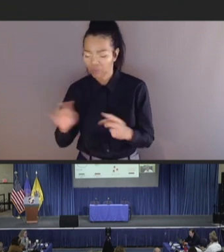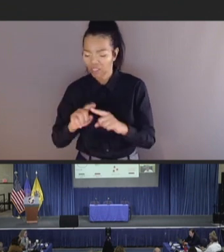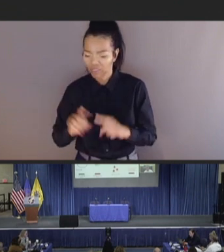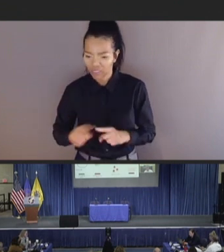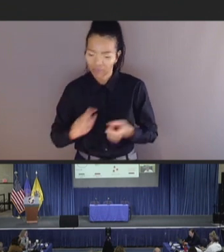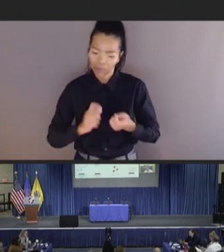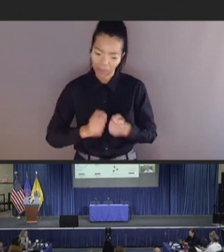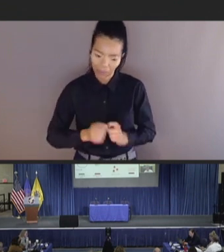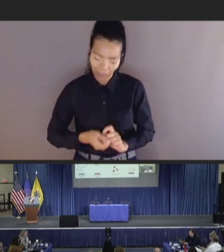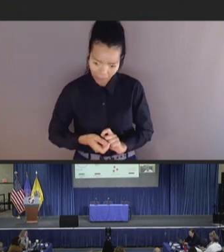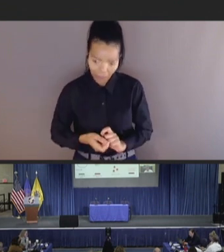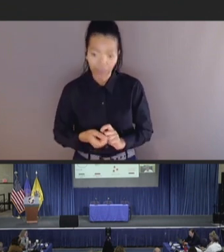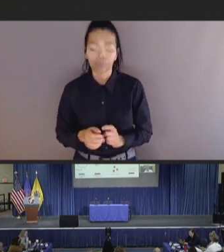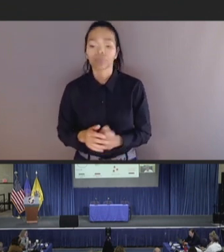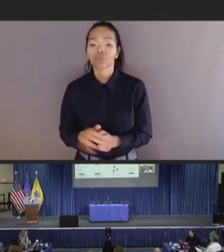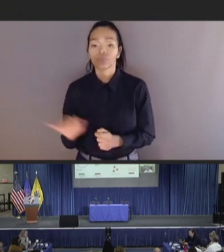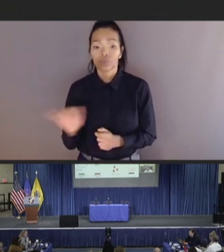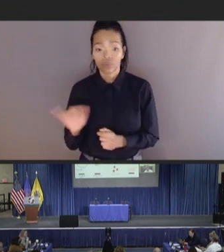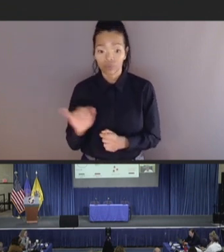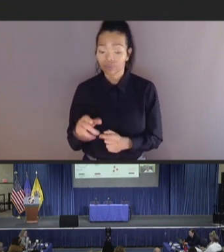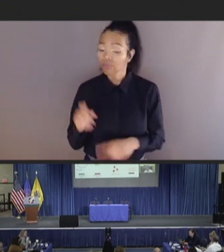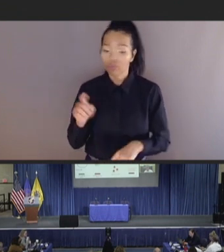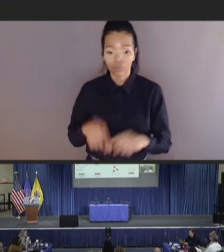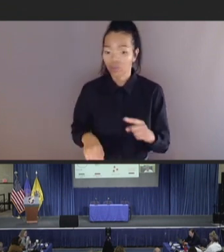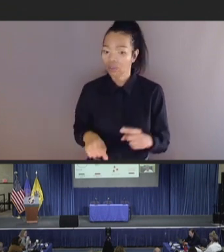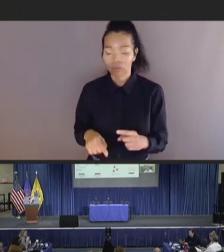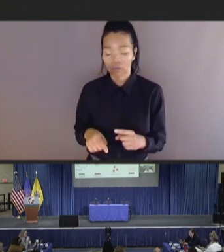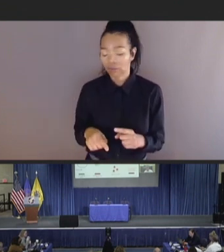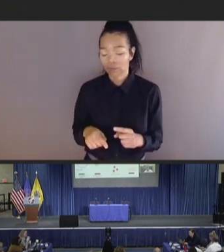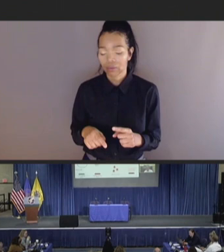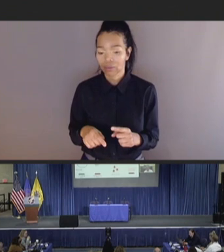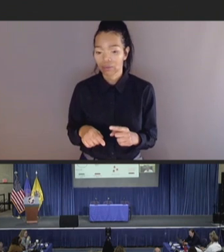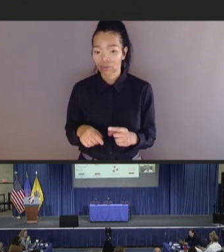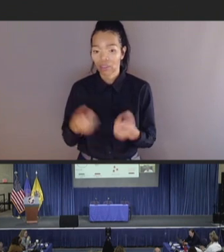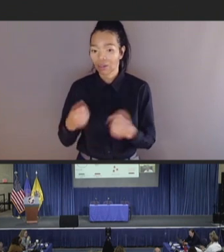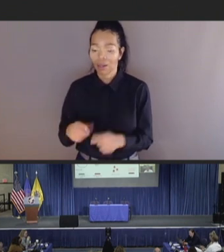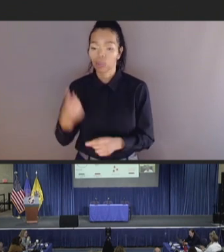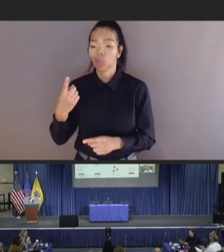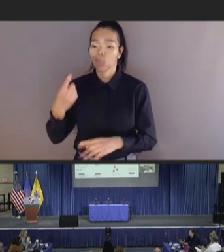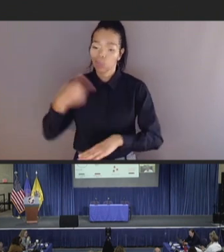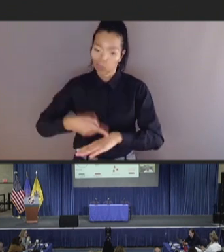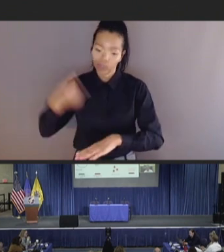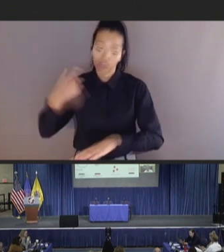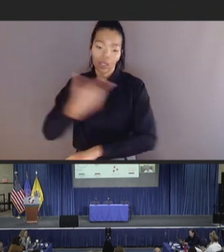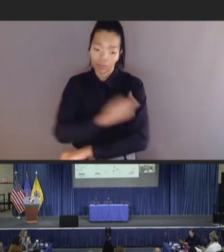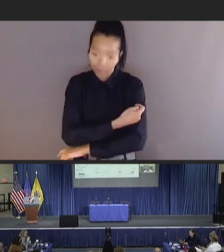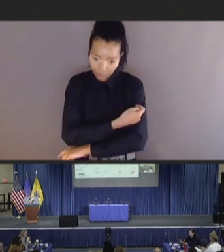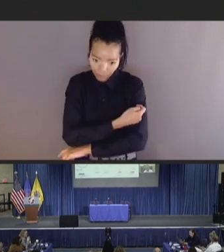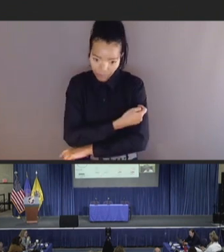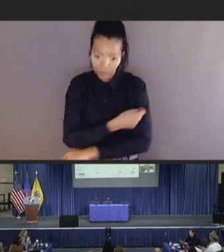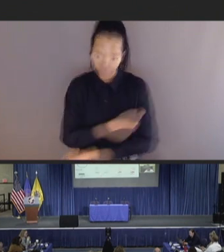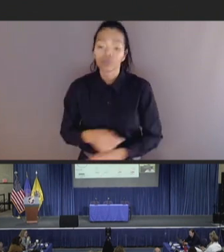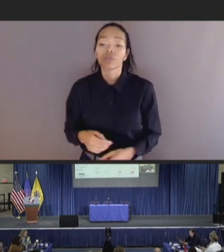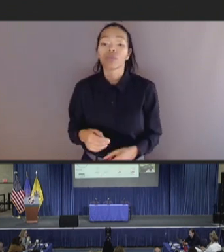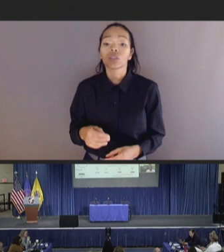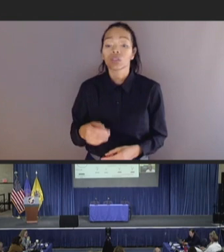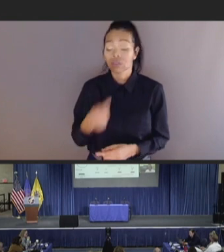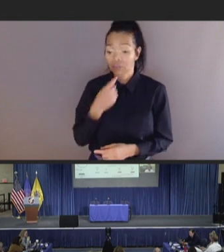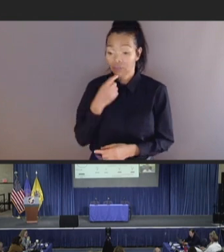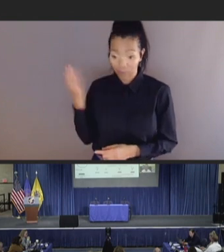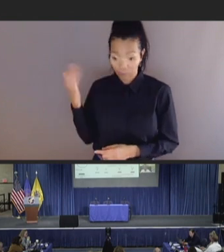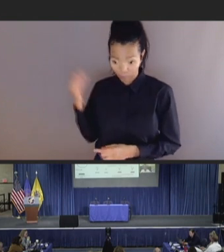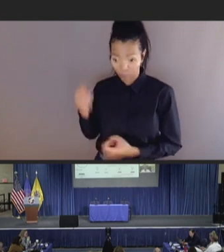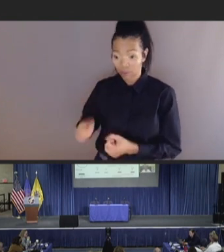accumulate. And this cannot be reached just with one shot of vaccination. So what Bill mentioned in the previous slide